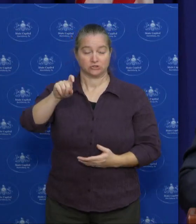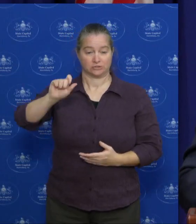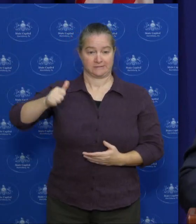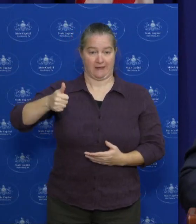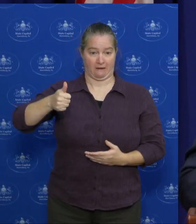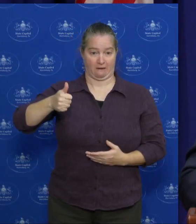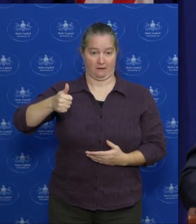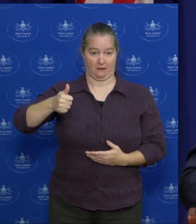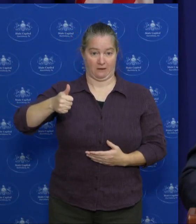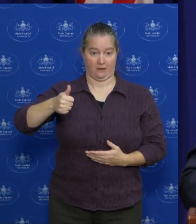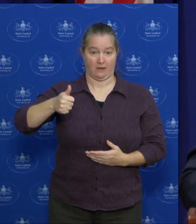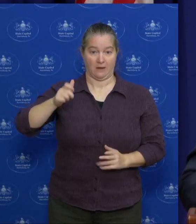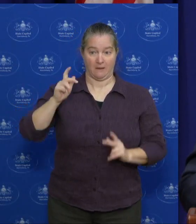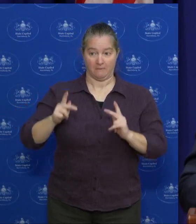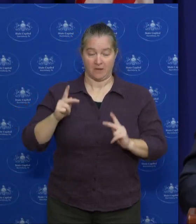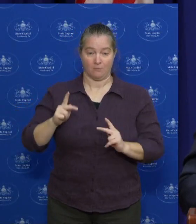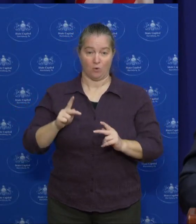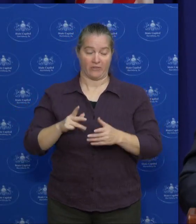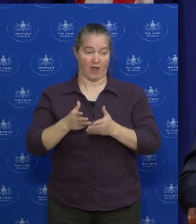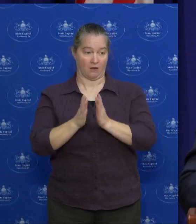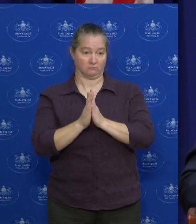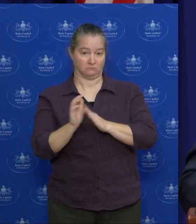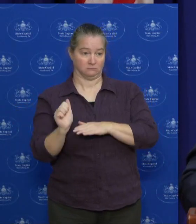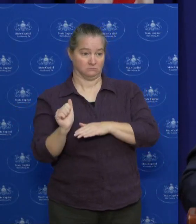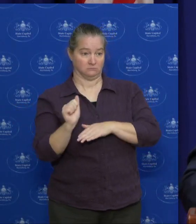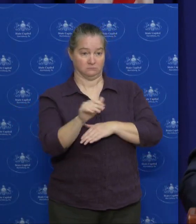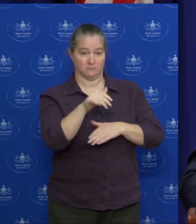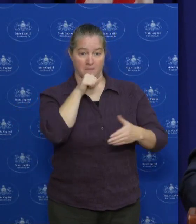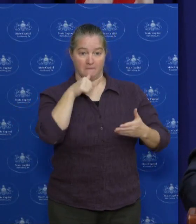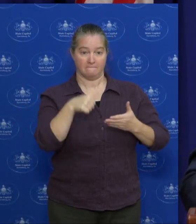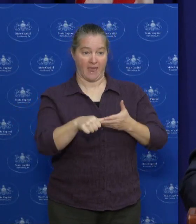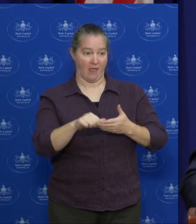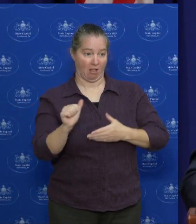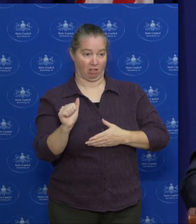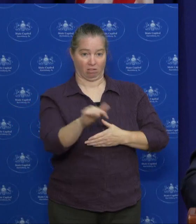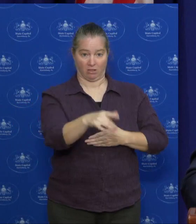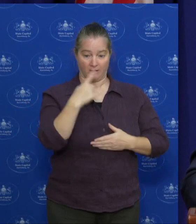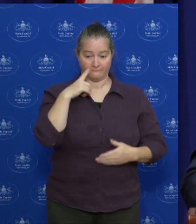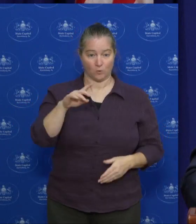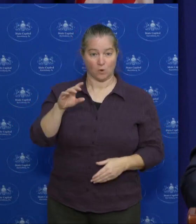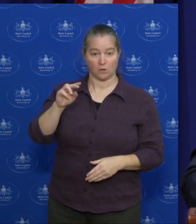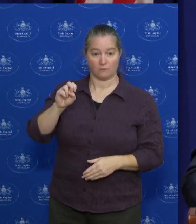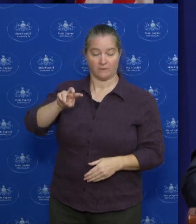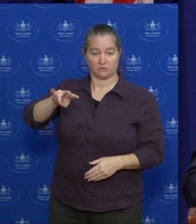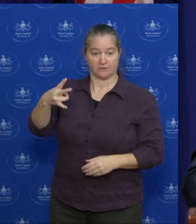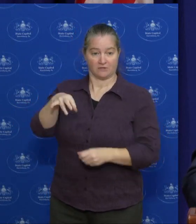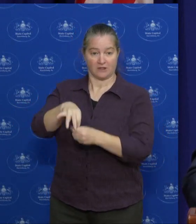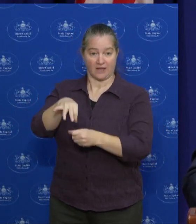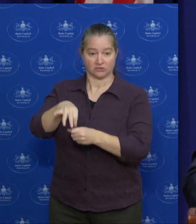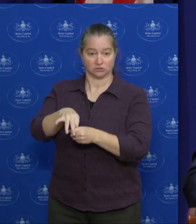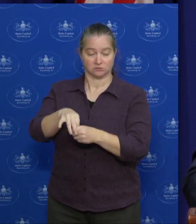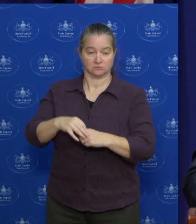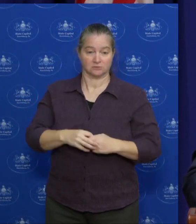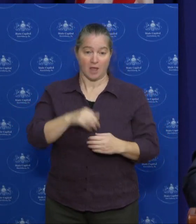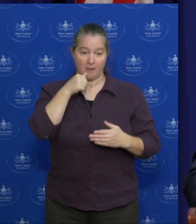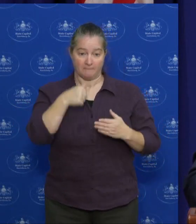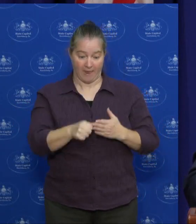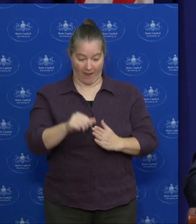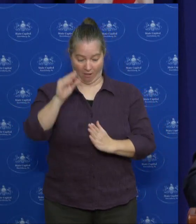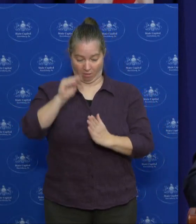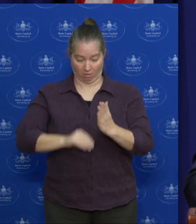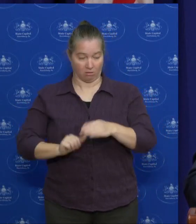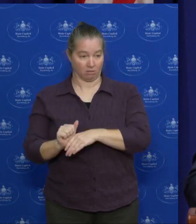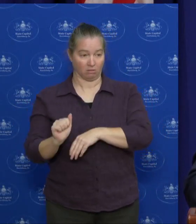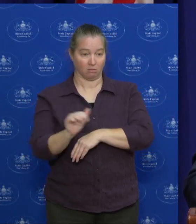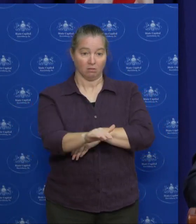938,110 mail-in ballot applications for the November 7th election. Completed mail ballots must be returned